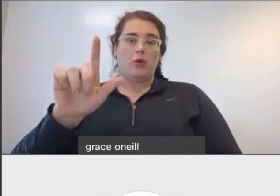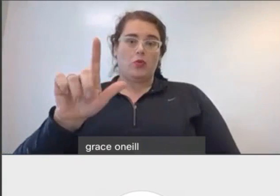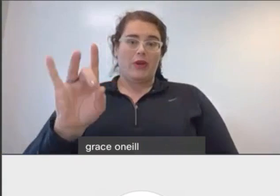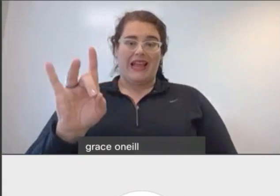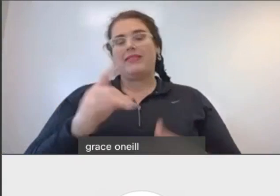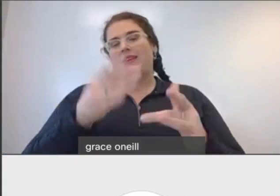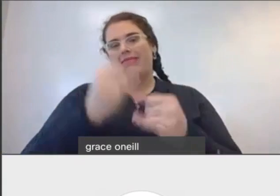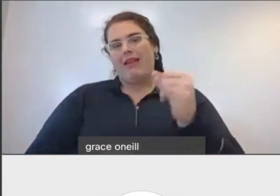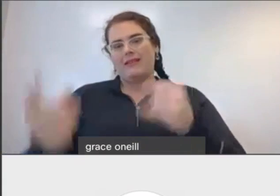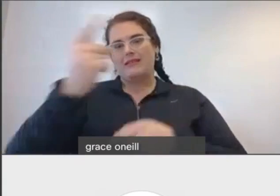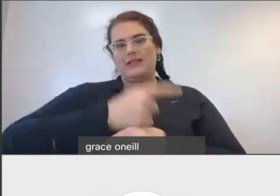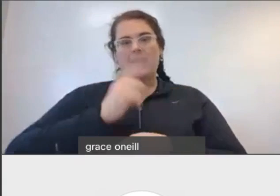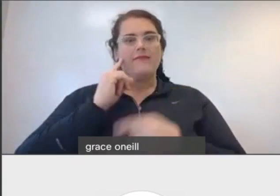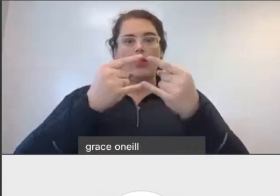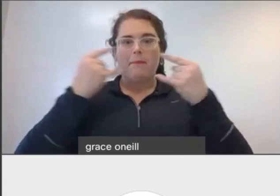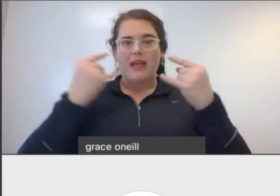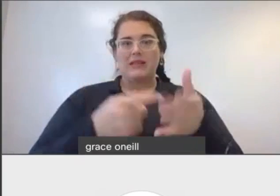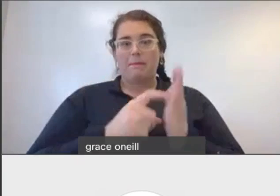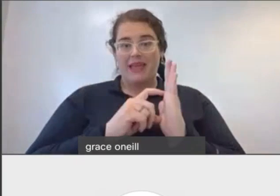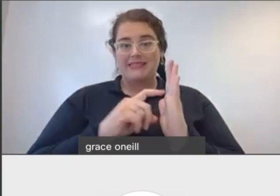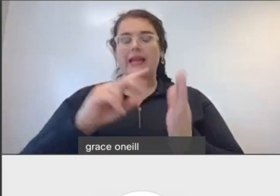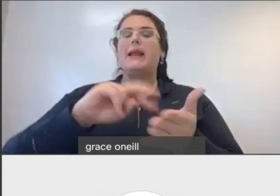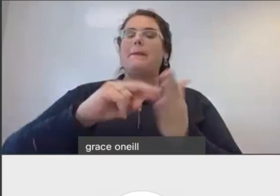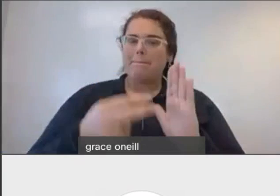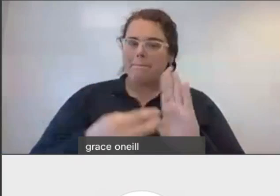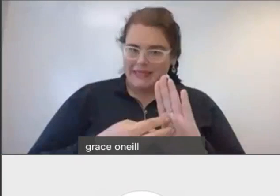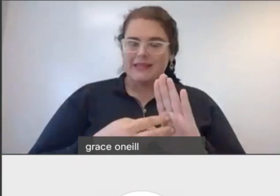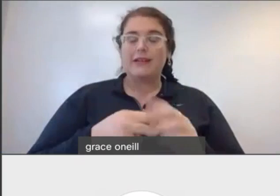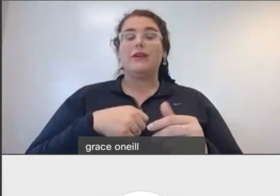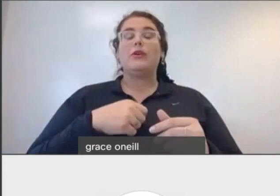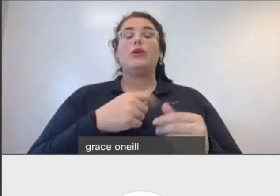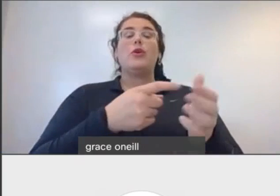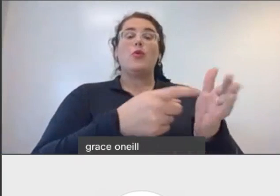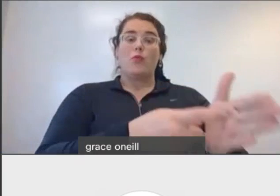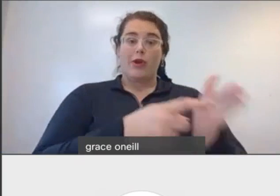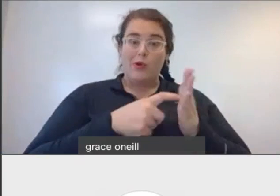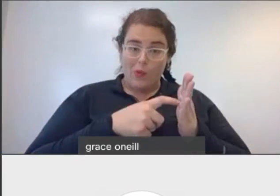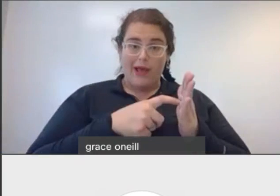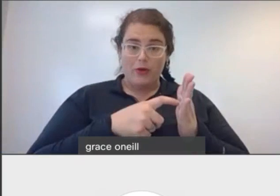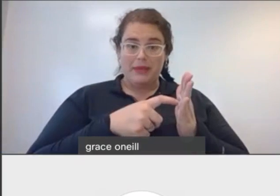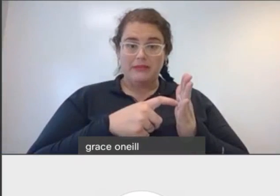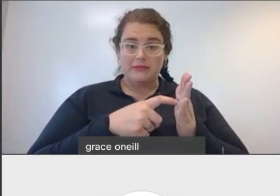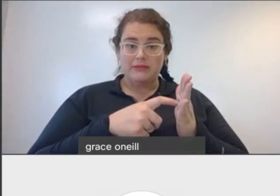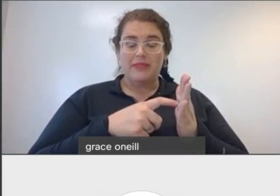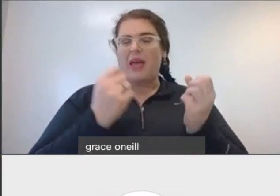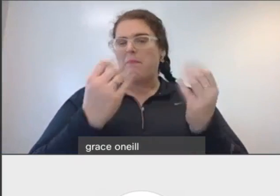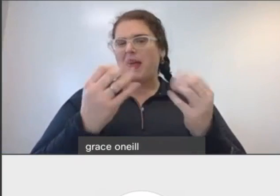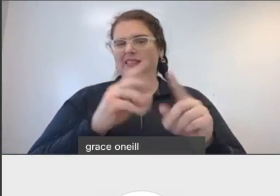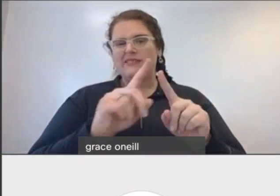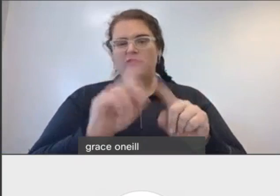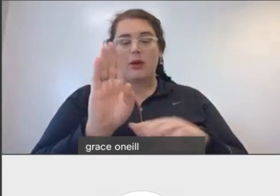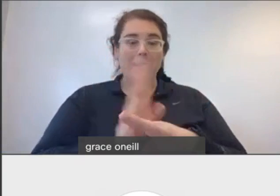what that means is that there's no longer a requirement that a number of different